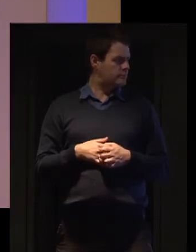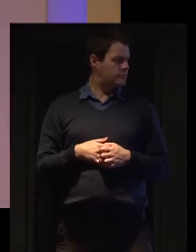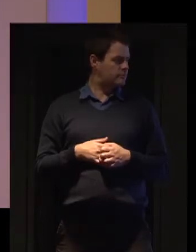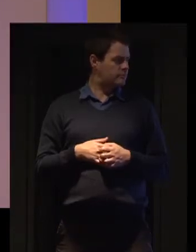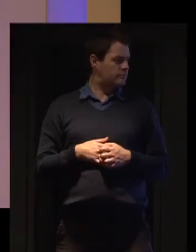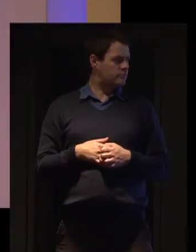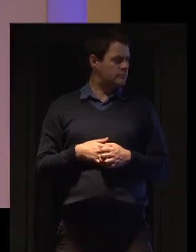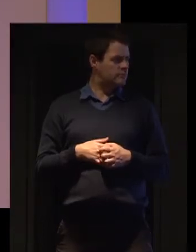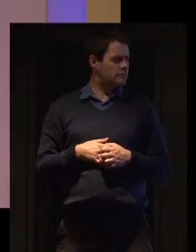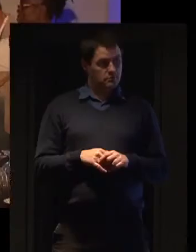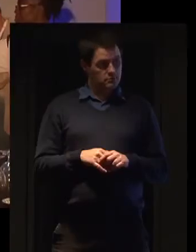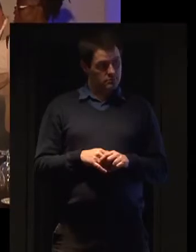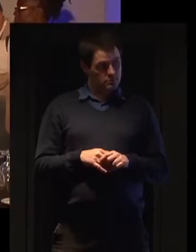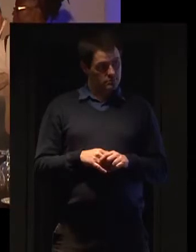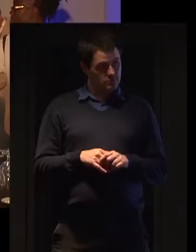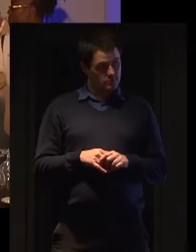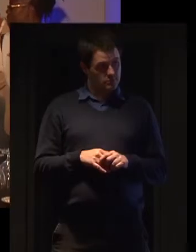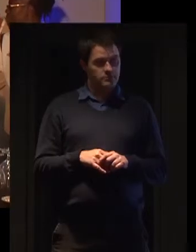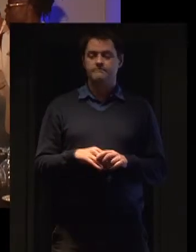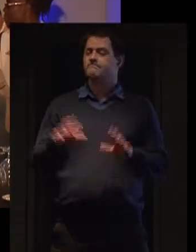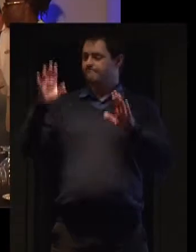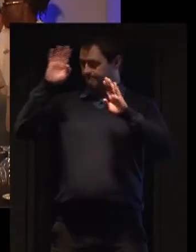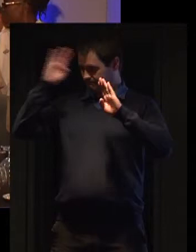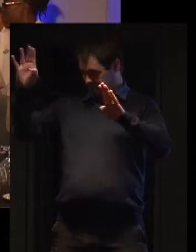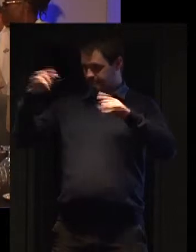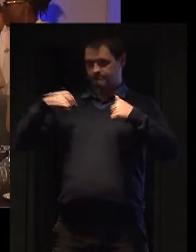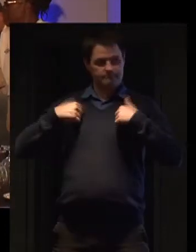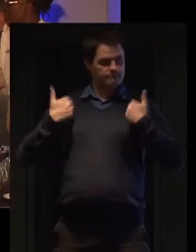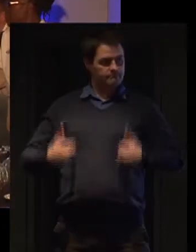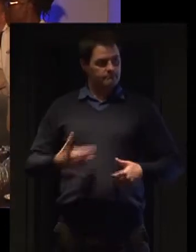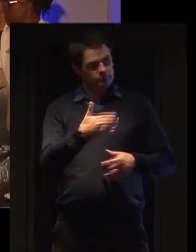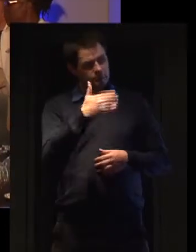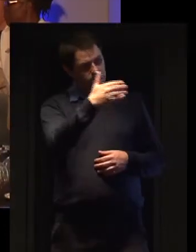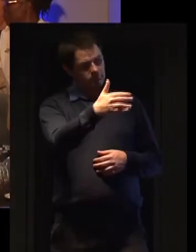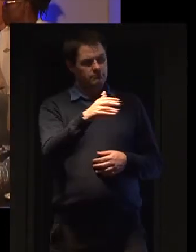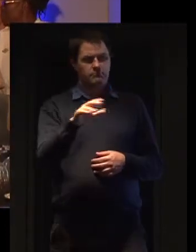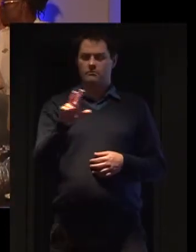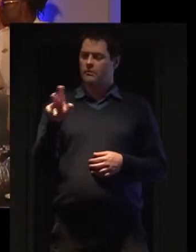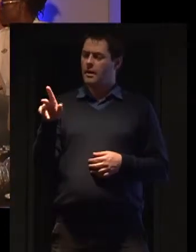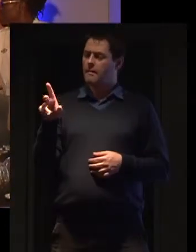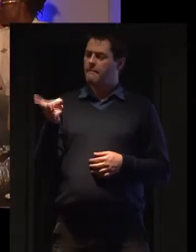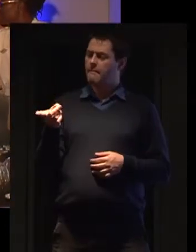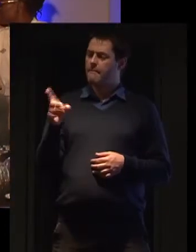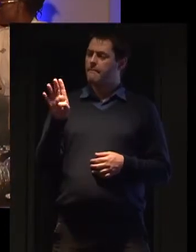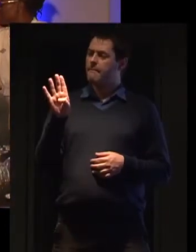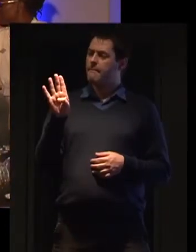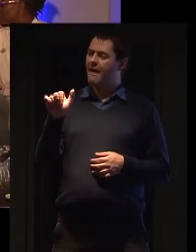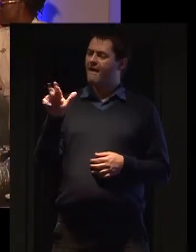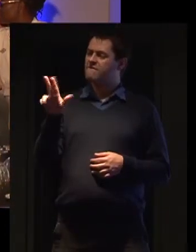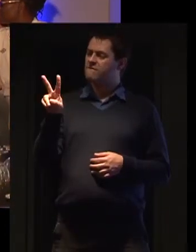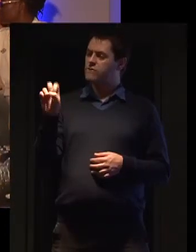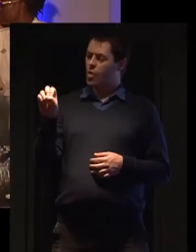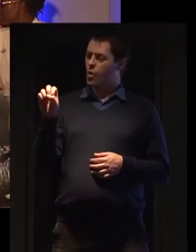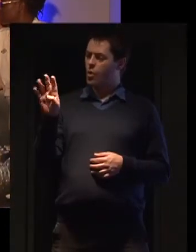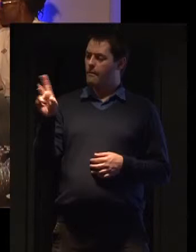supporters of, is it Slash Wrocław? Ladies and gentlemen, my name is Paweł Parus. This is Michael. We